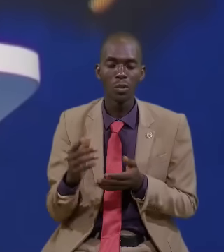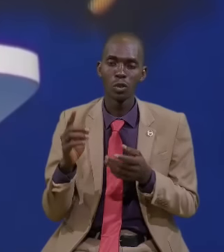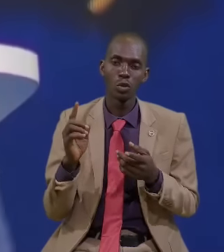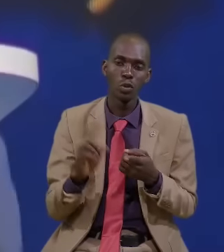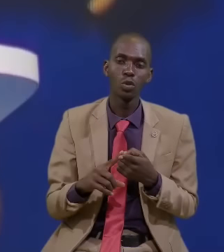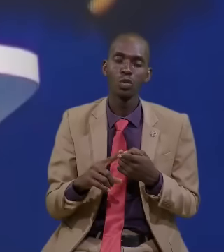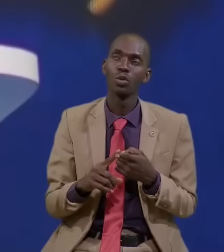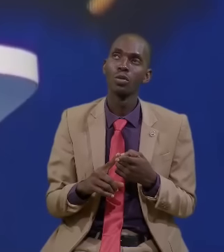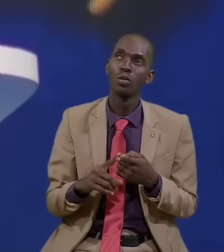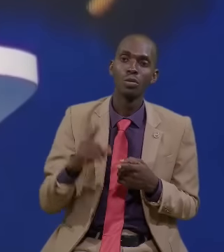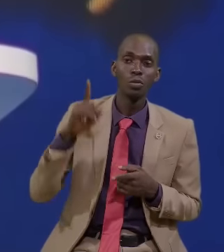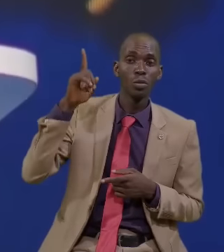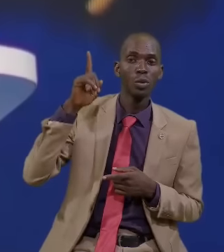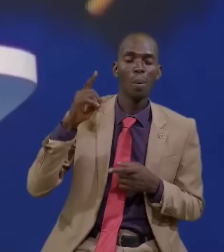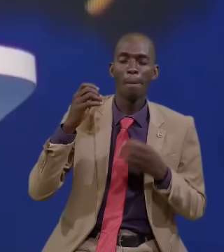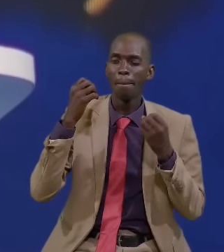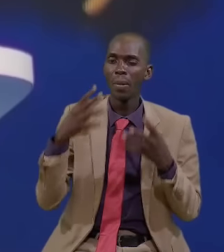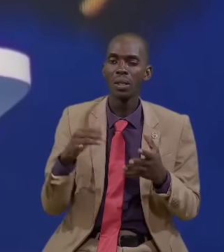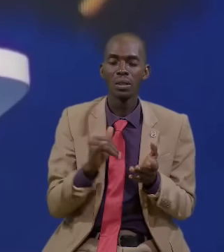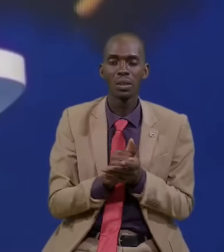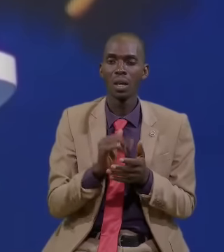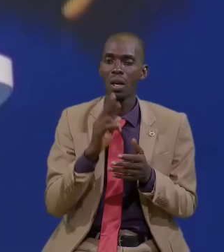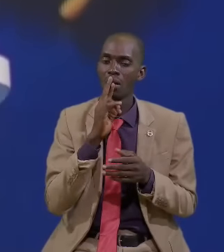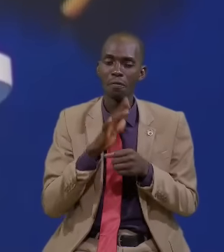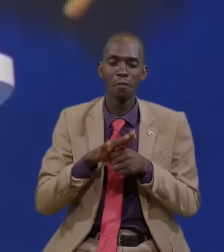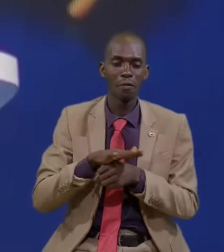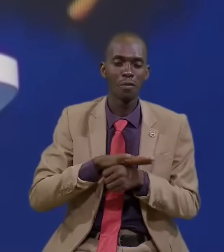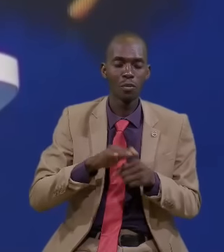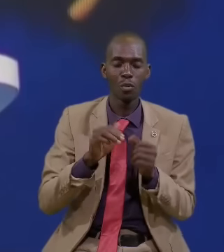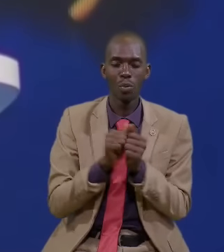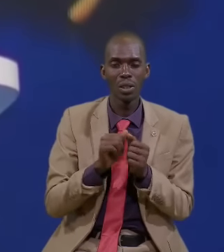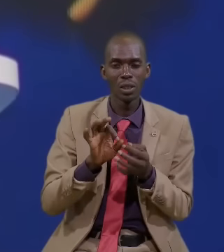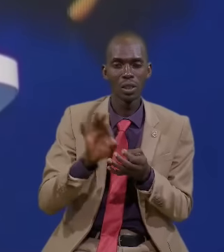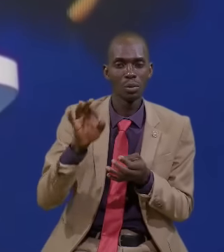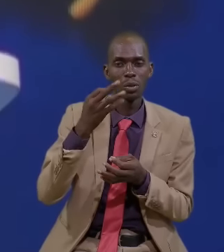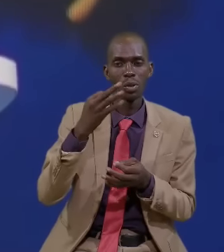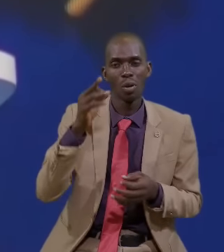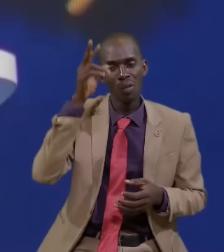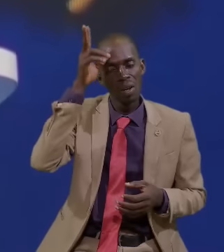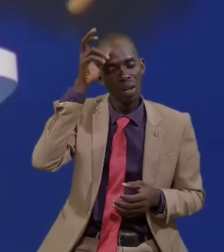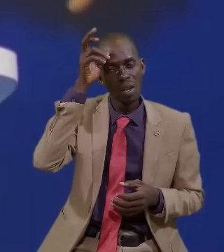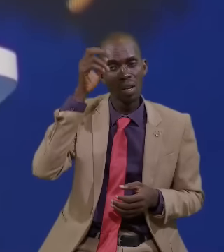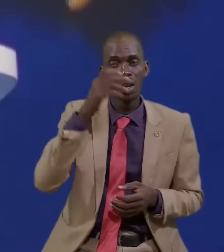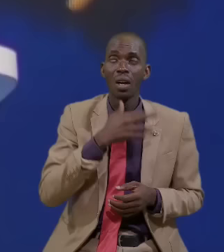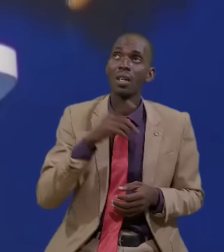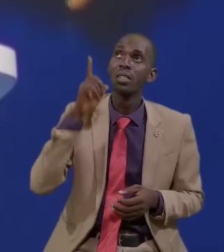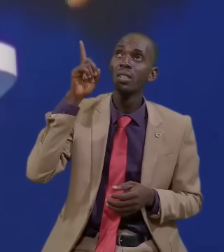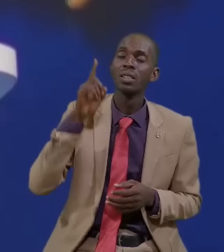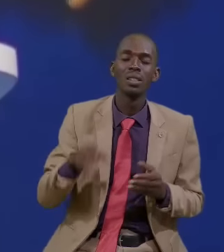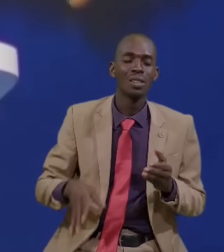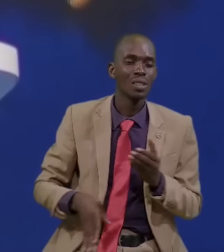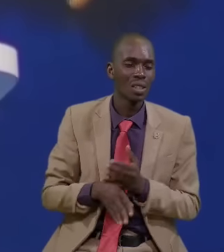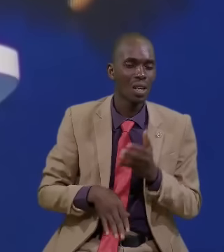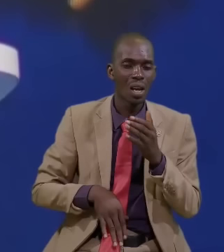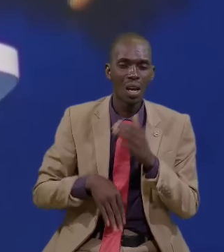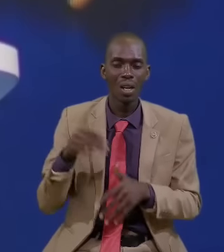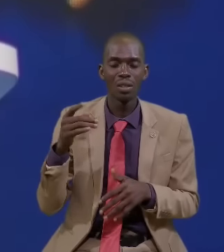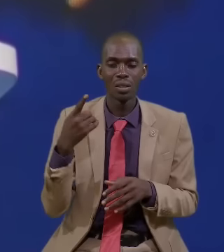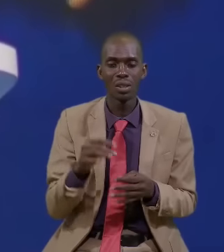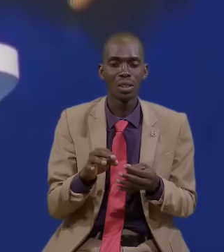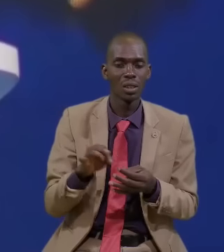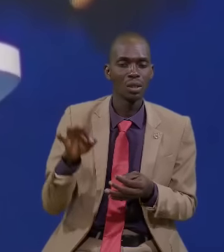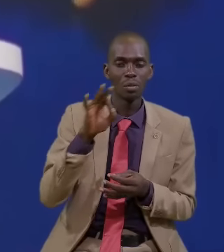were possessed with devils, and he cast out the spirits with his word,